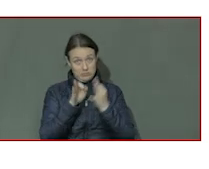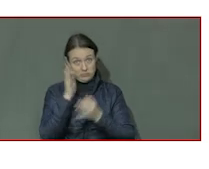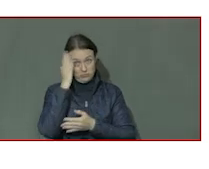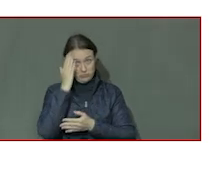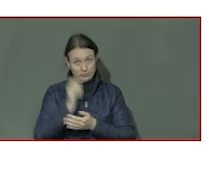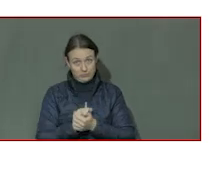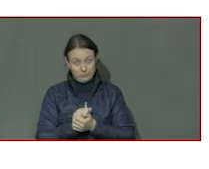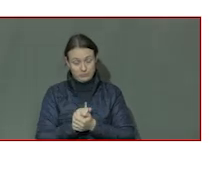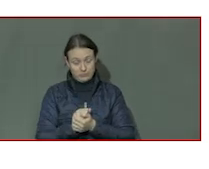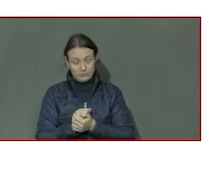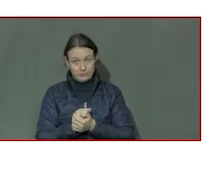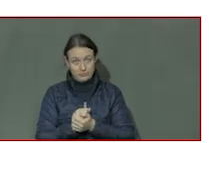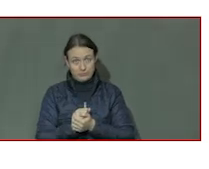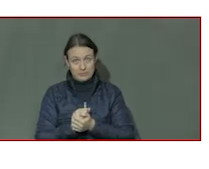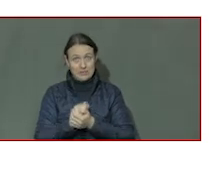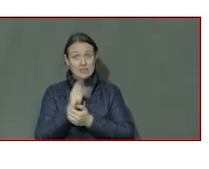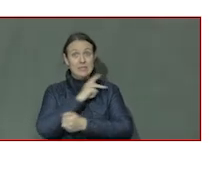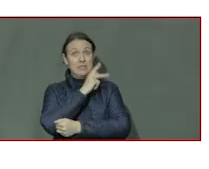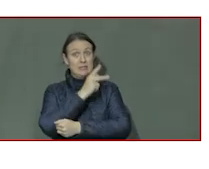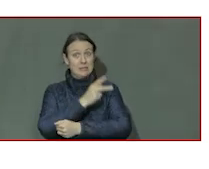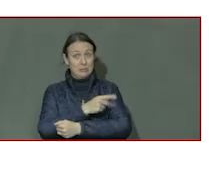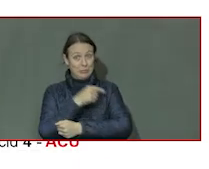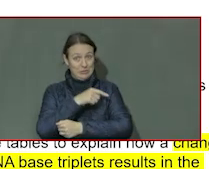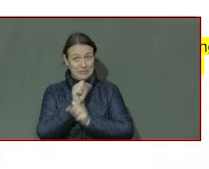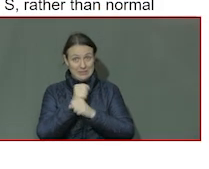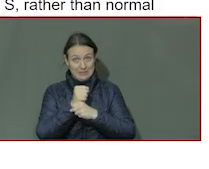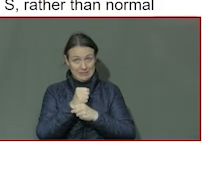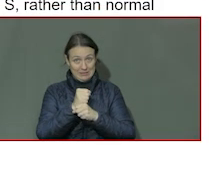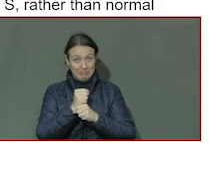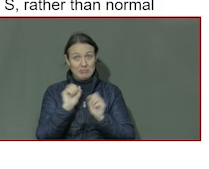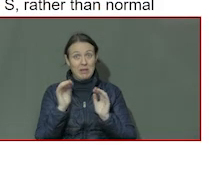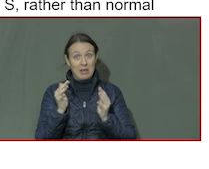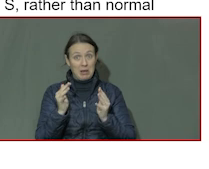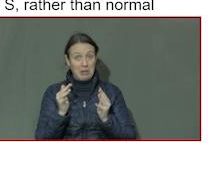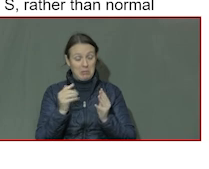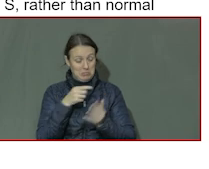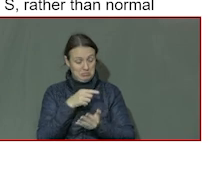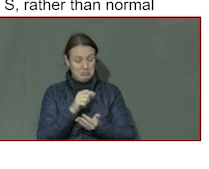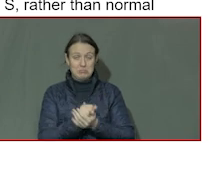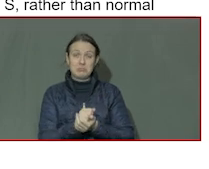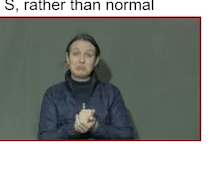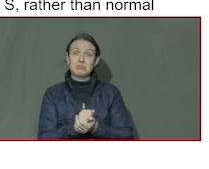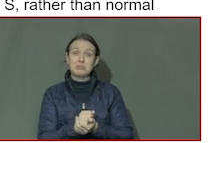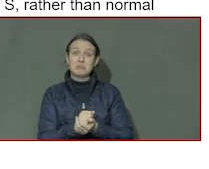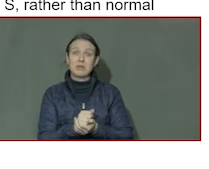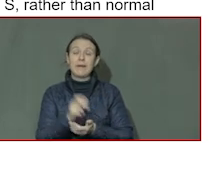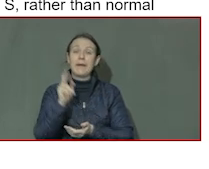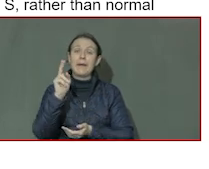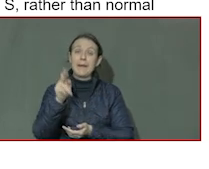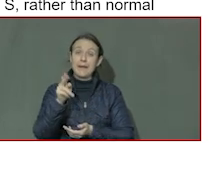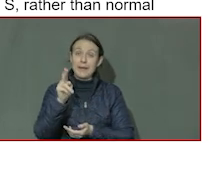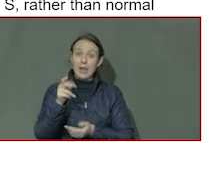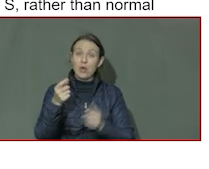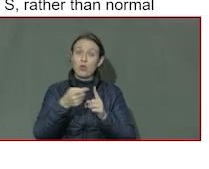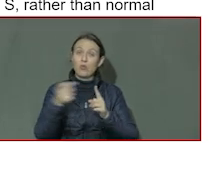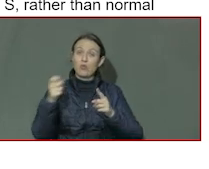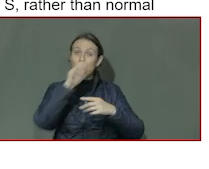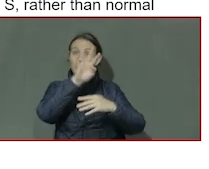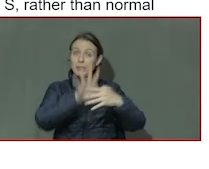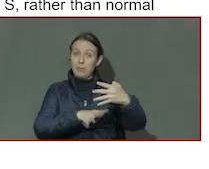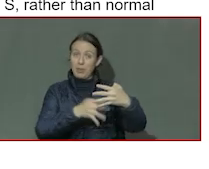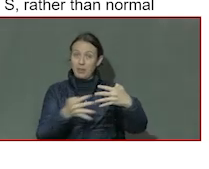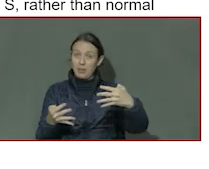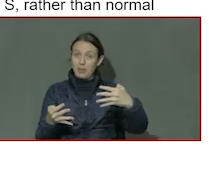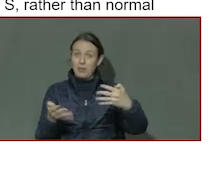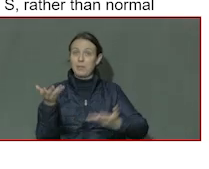On the protein that will be produced. Now, also, from the table, if